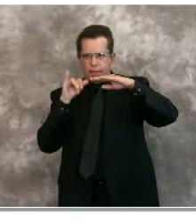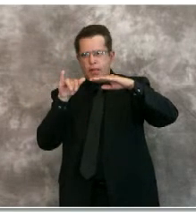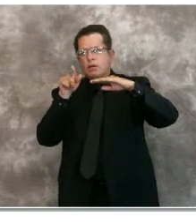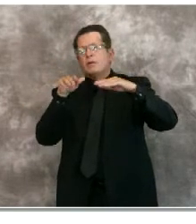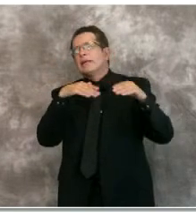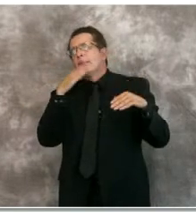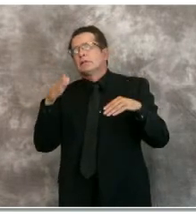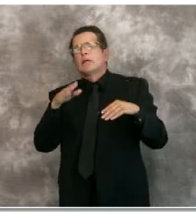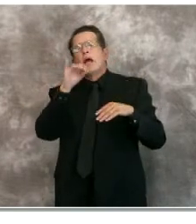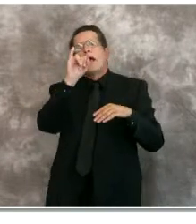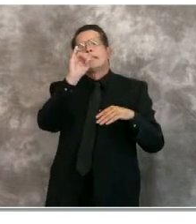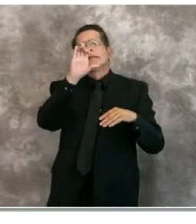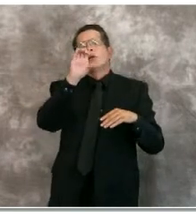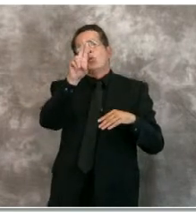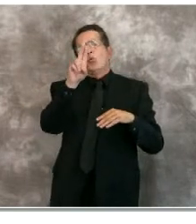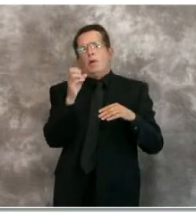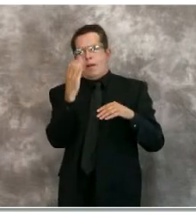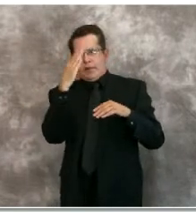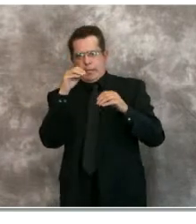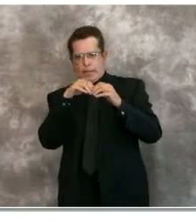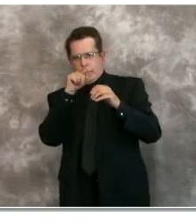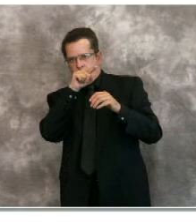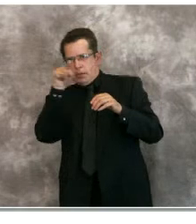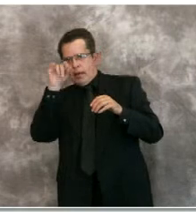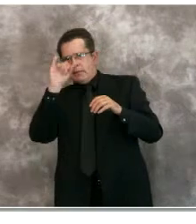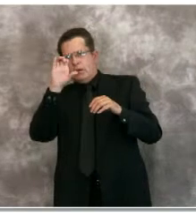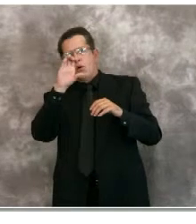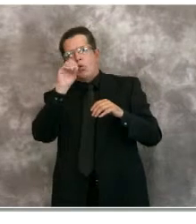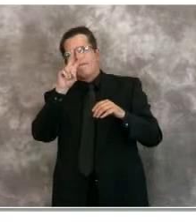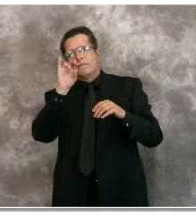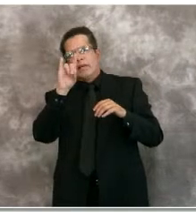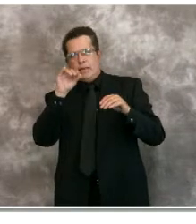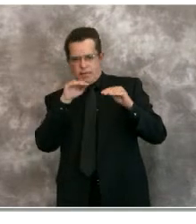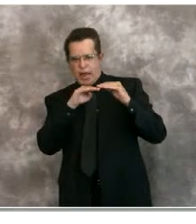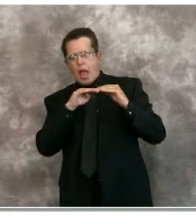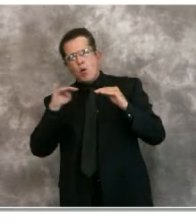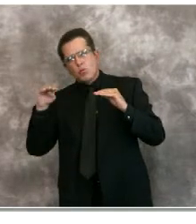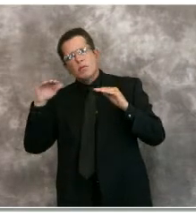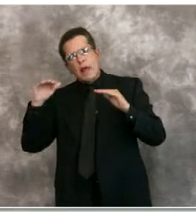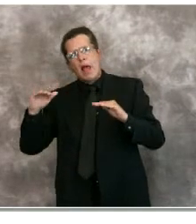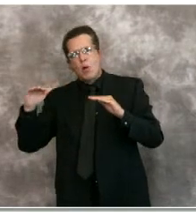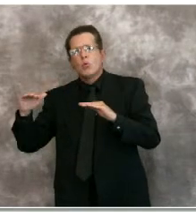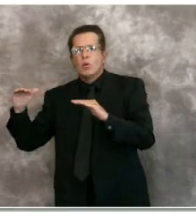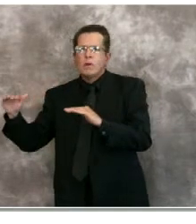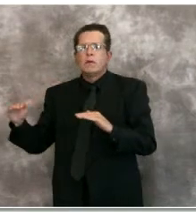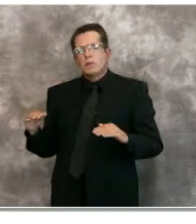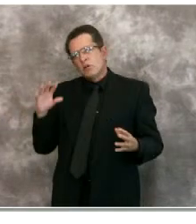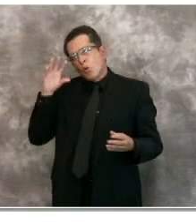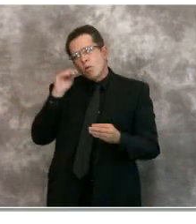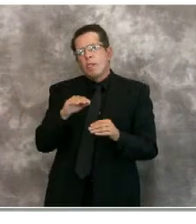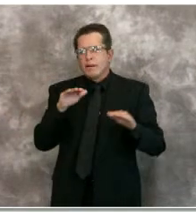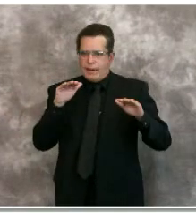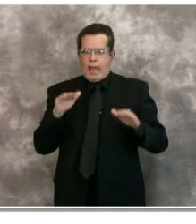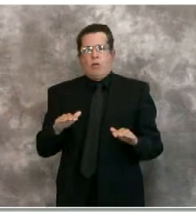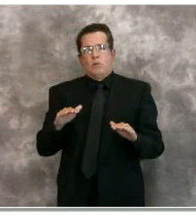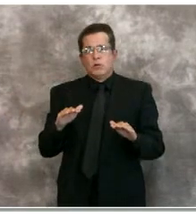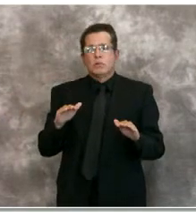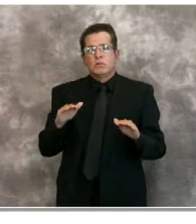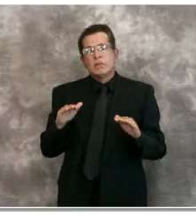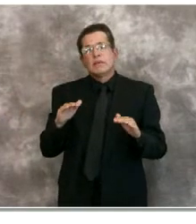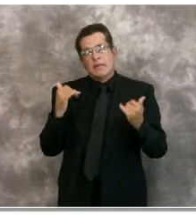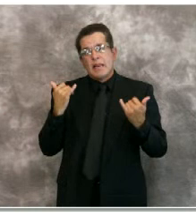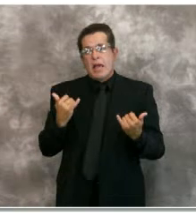the ICU occupancy. COVID down just a little bit, non-COVID down, so bringing the totals down a little bit yesterday to today.